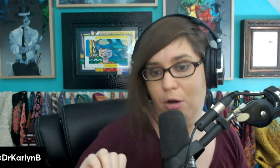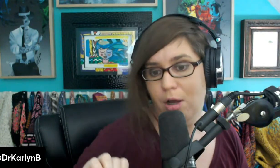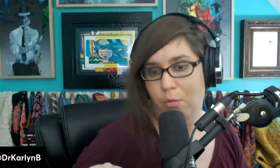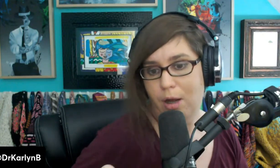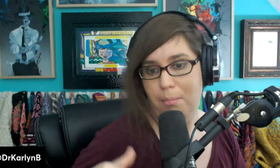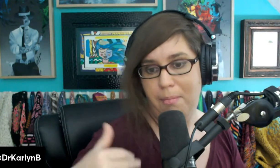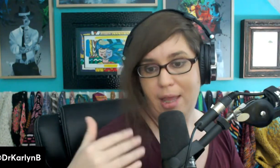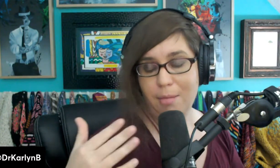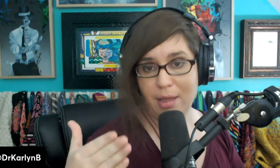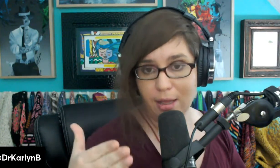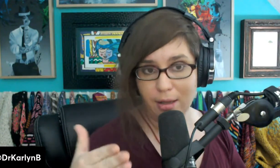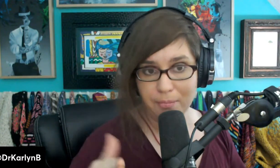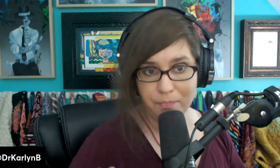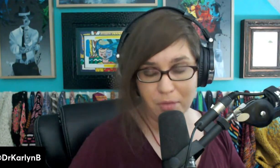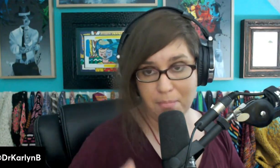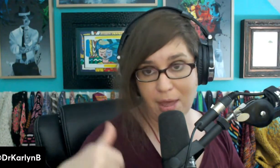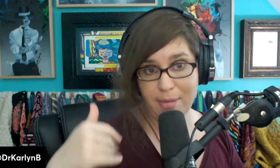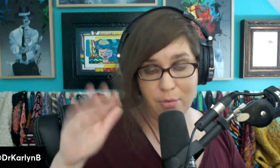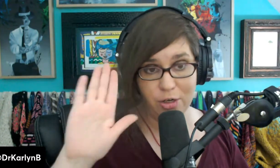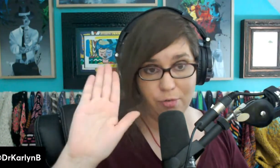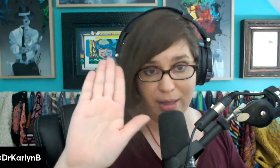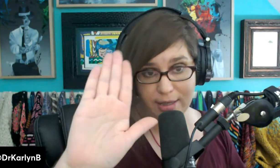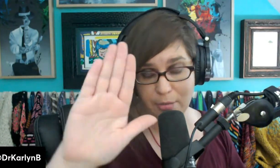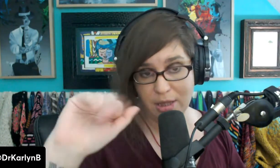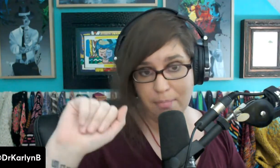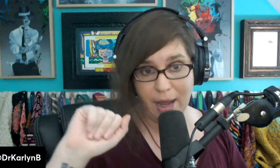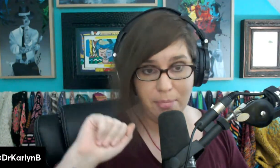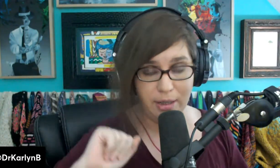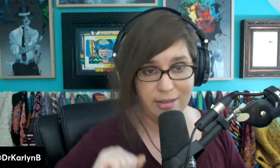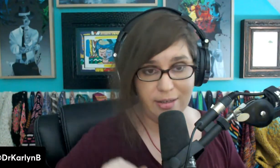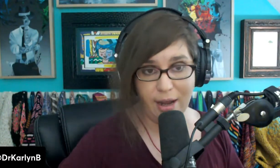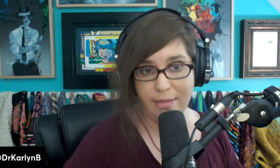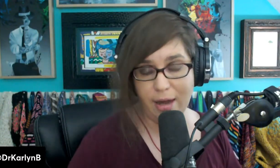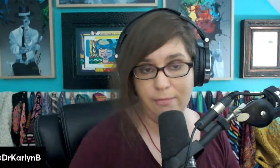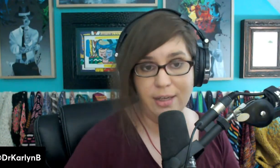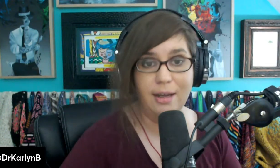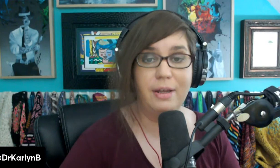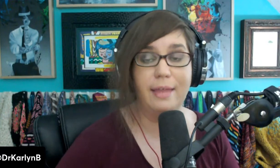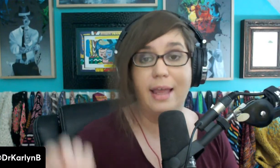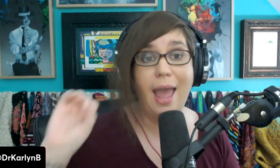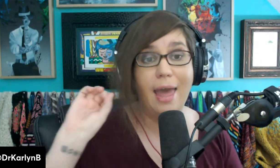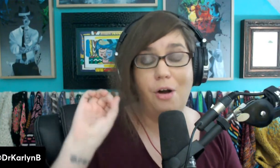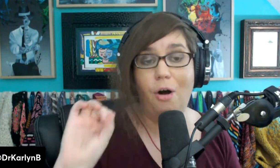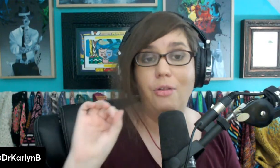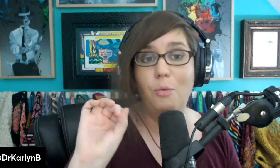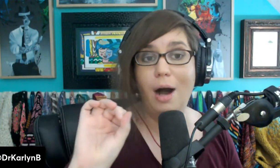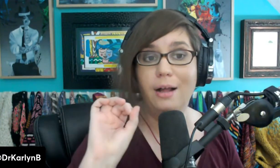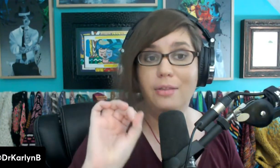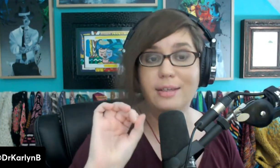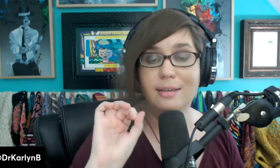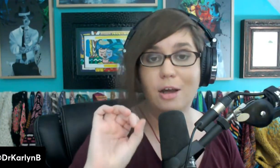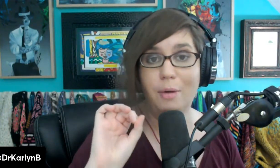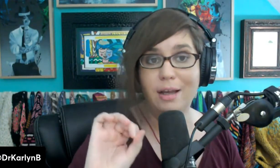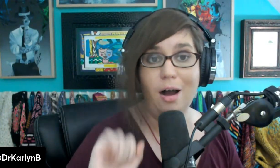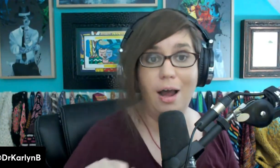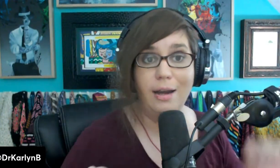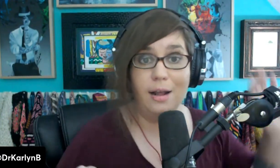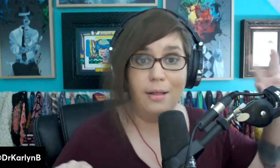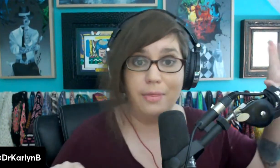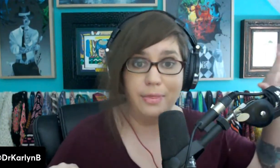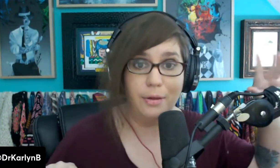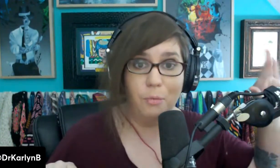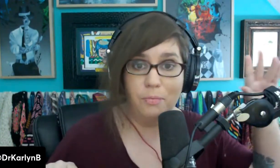they go, well, maybe we should replace it with the Bible instead. That'll fix everything. And all the while this is going